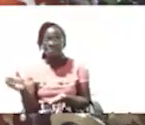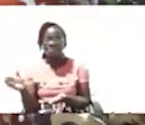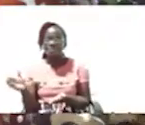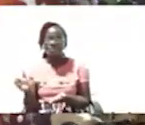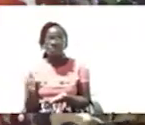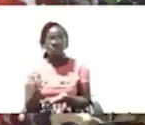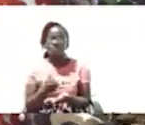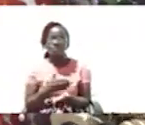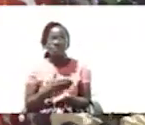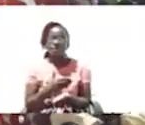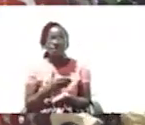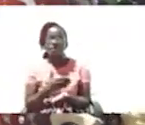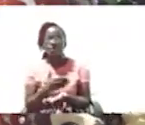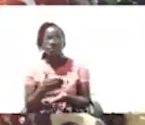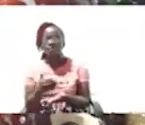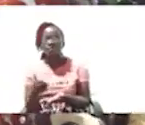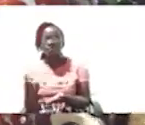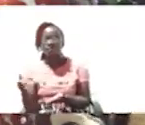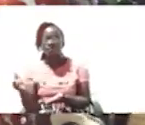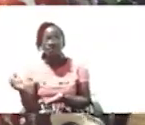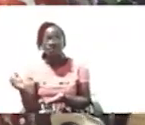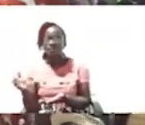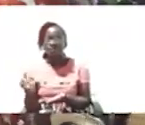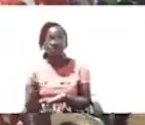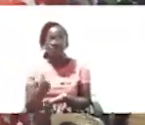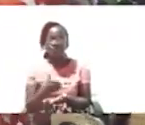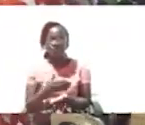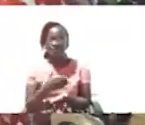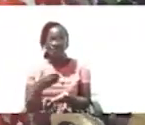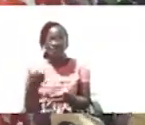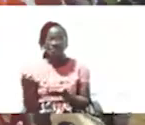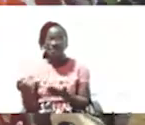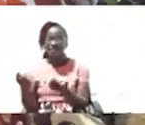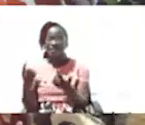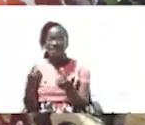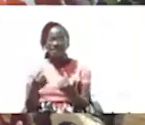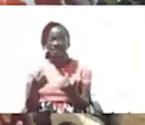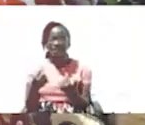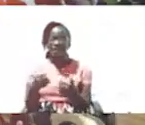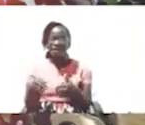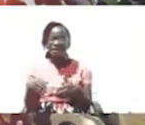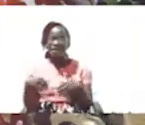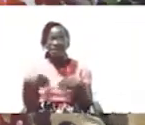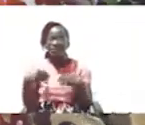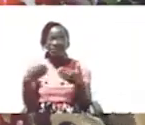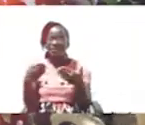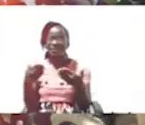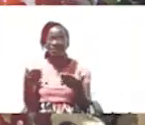Yeah, now we're Run!